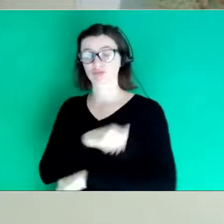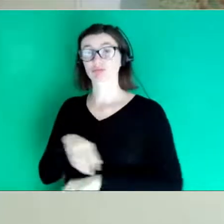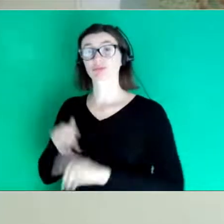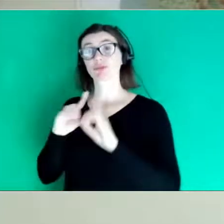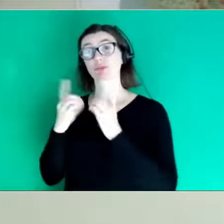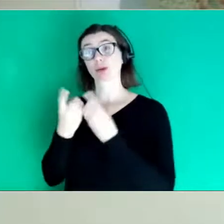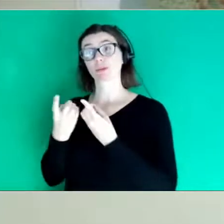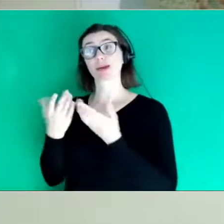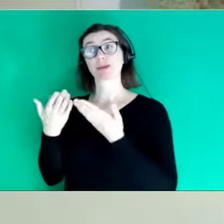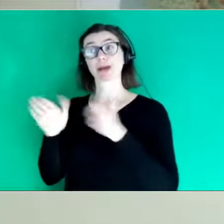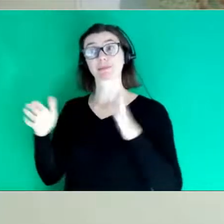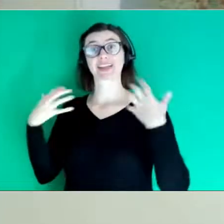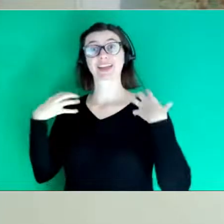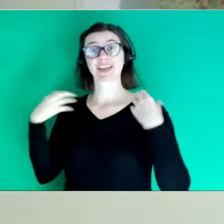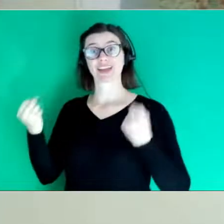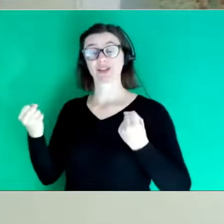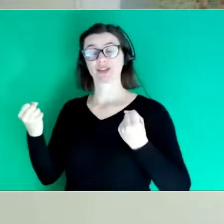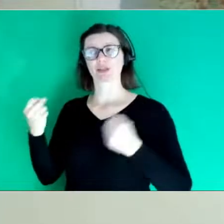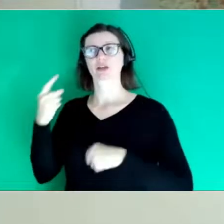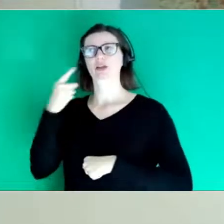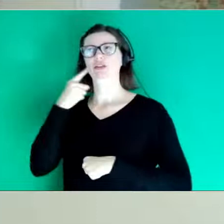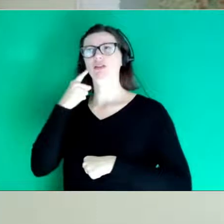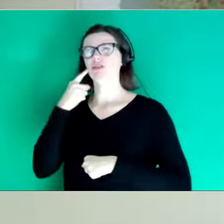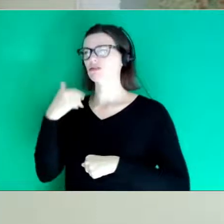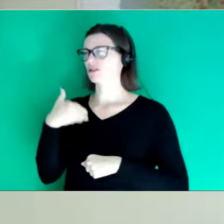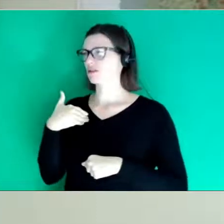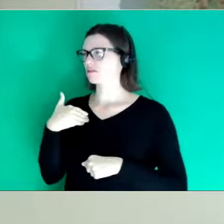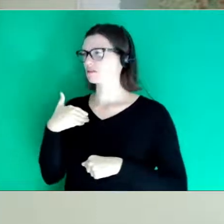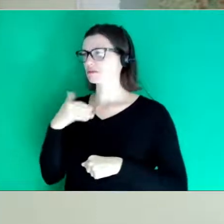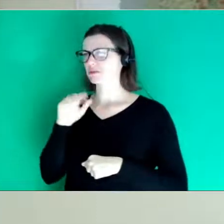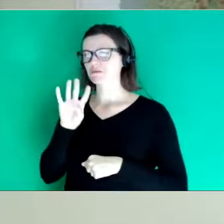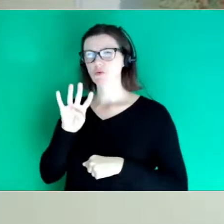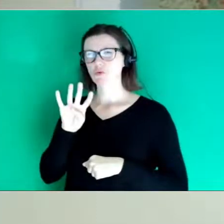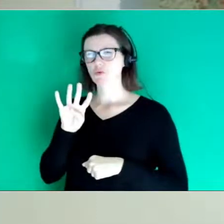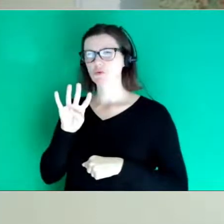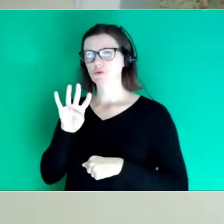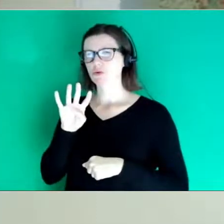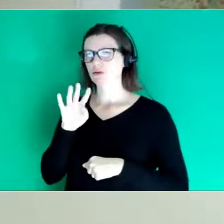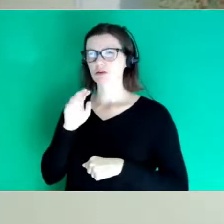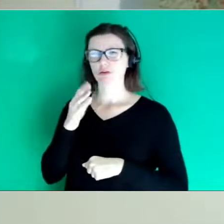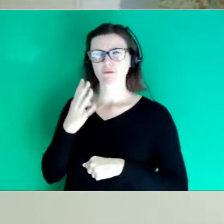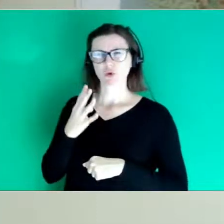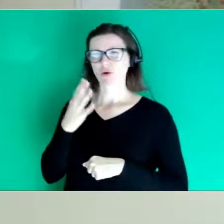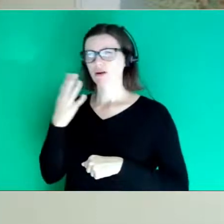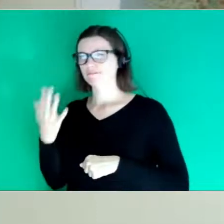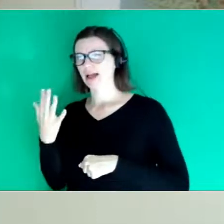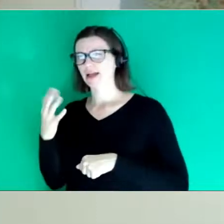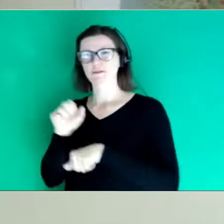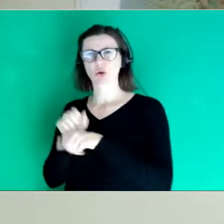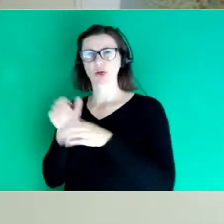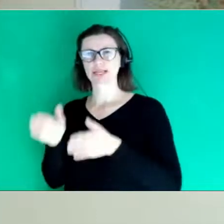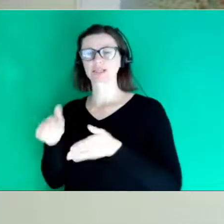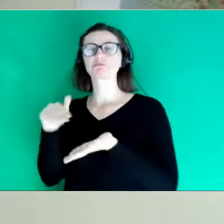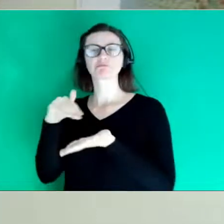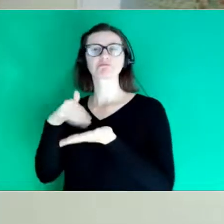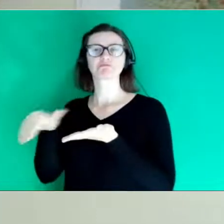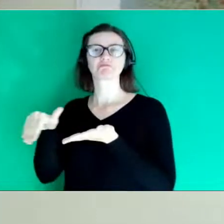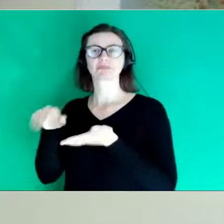Health, I think there's like 4 or 5 employees who are exempt. And